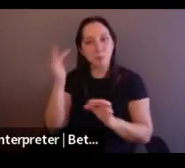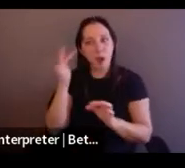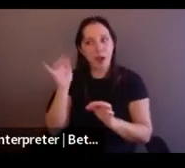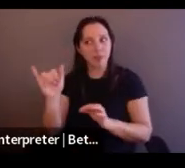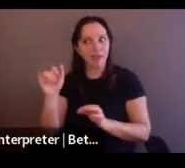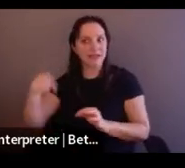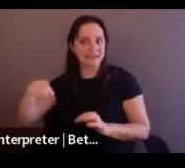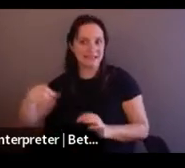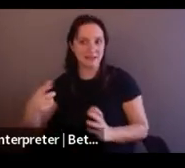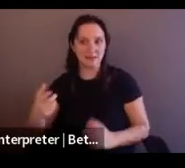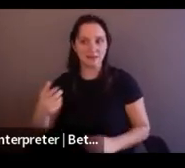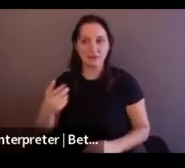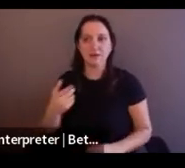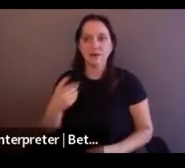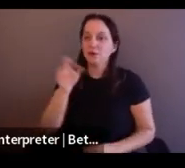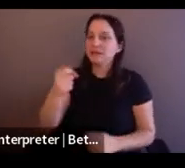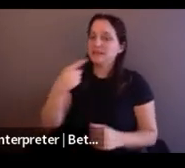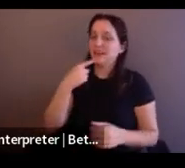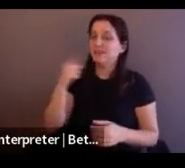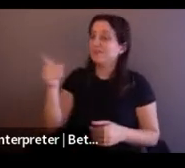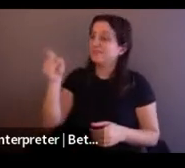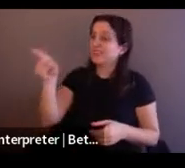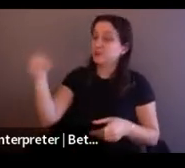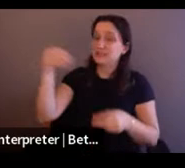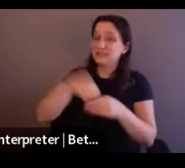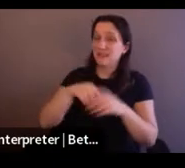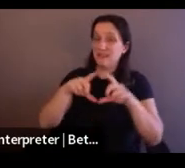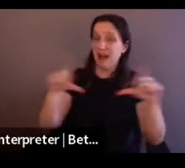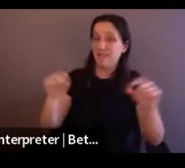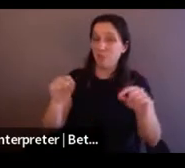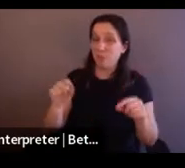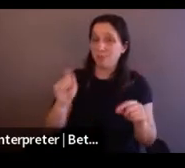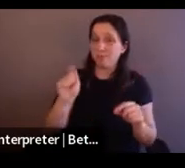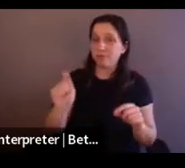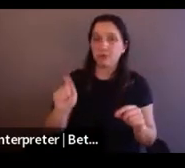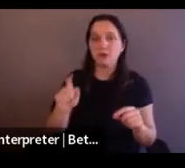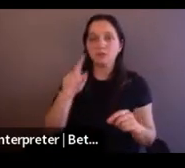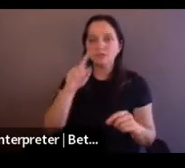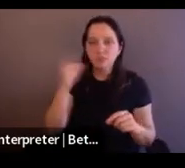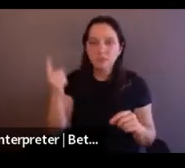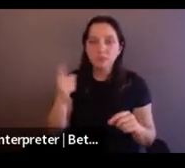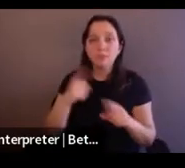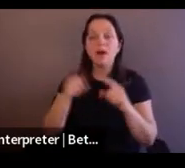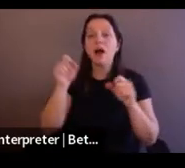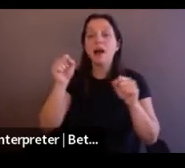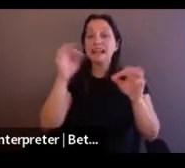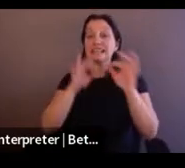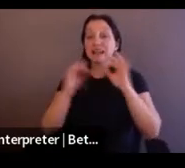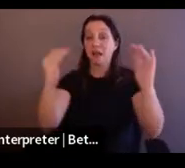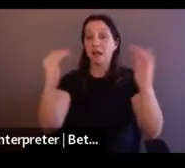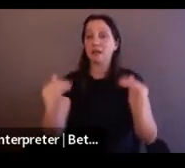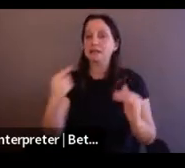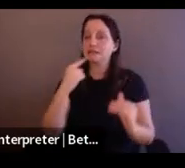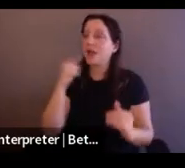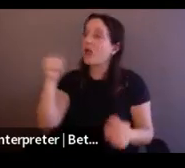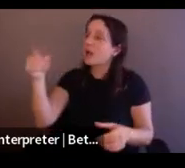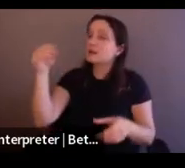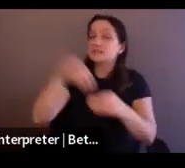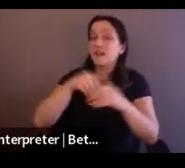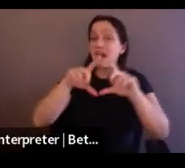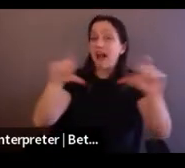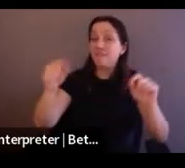you know, versus saying the role is stuffing envelopes for our number one fundraiser of the year that helps